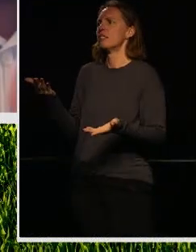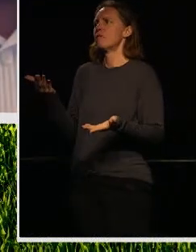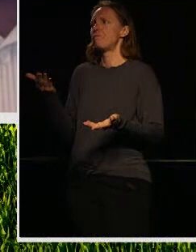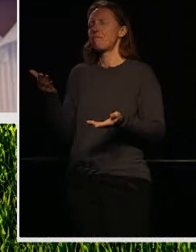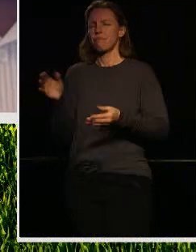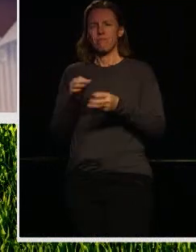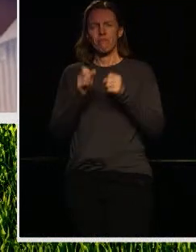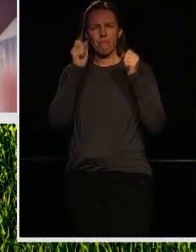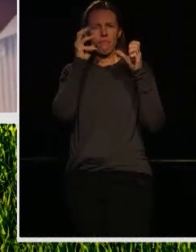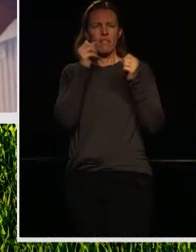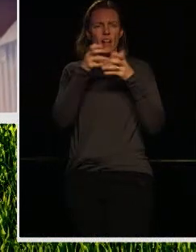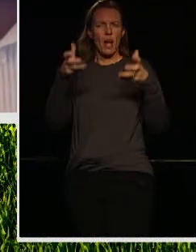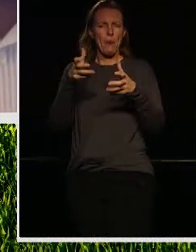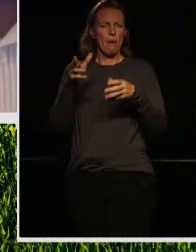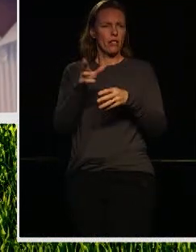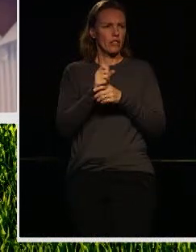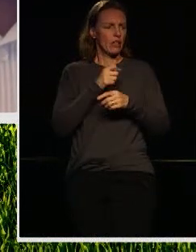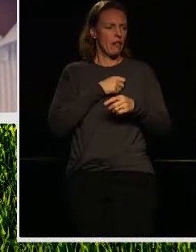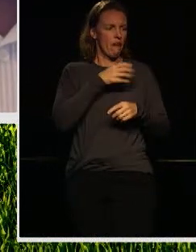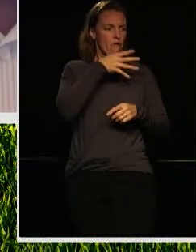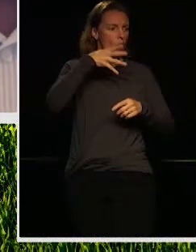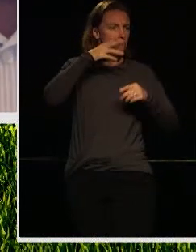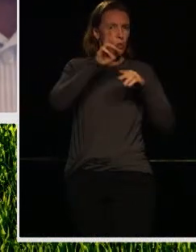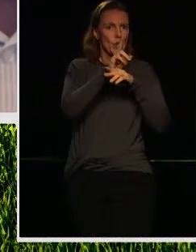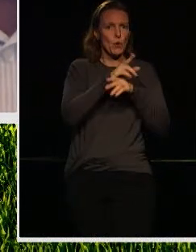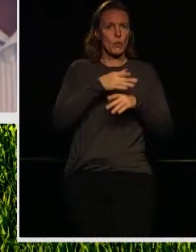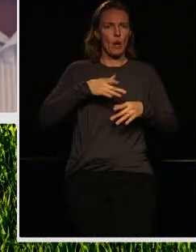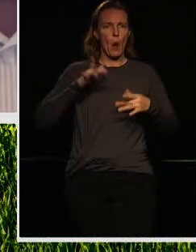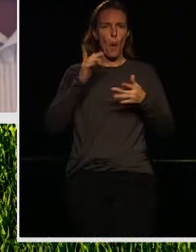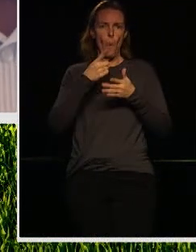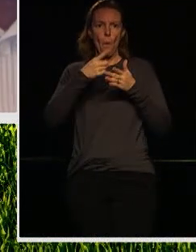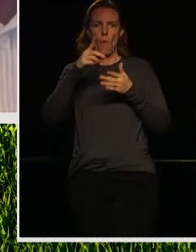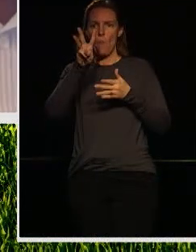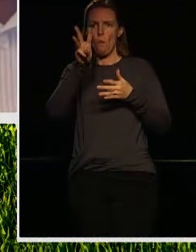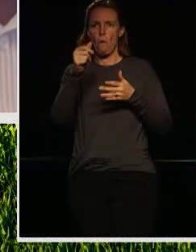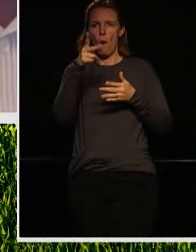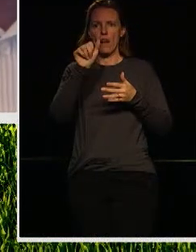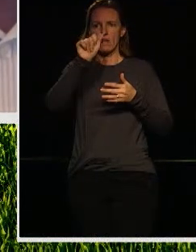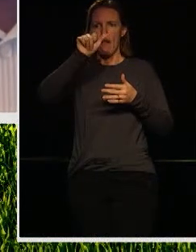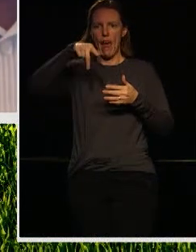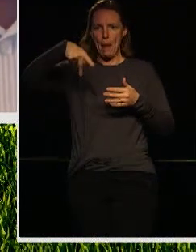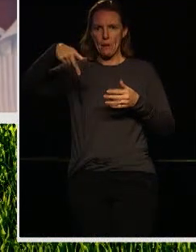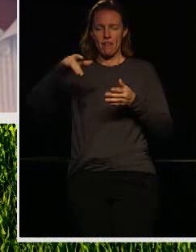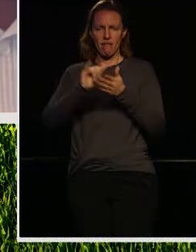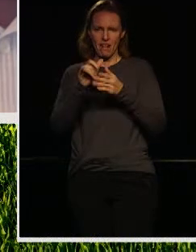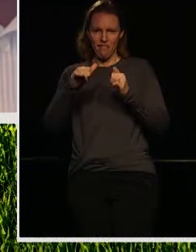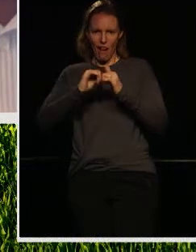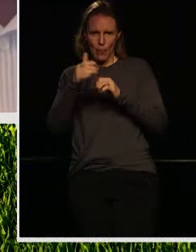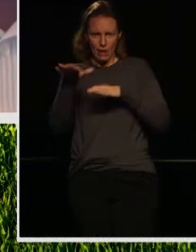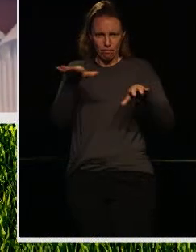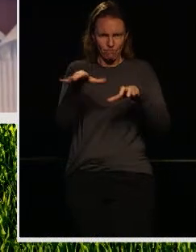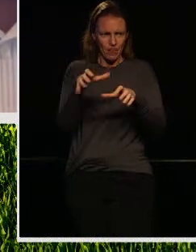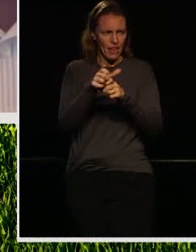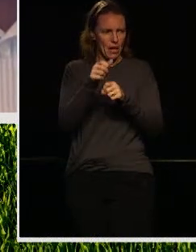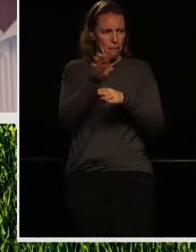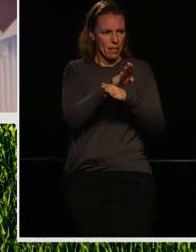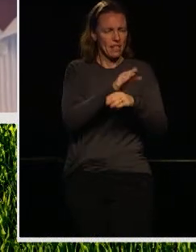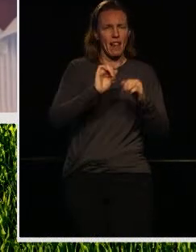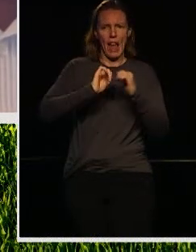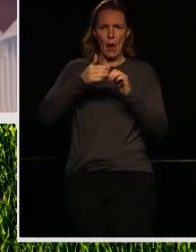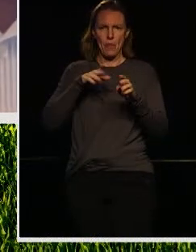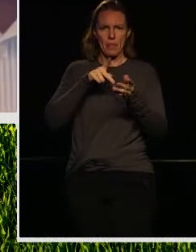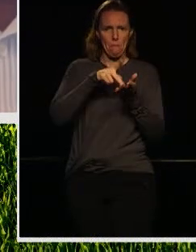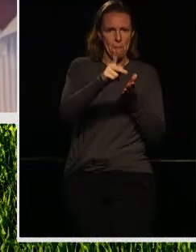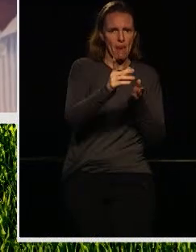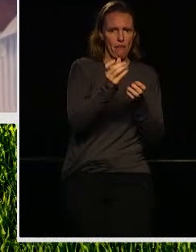amazing how much farmers use WhatsApp, right? In Brazil or in India. That's how they conduct business. That's how they pay their bills. That's how they do